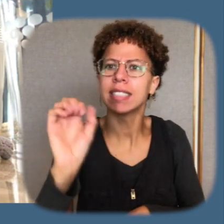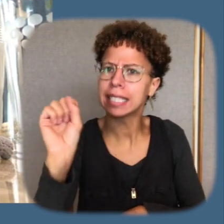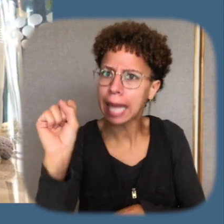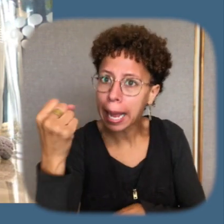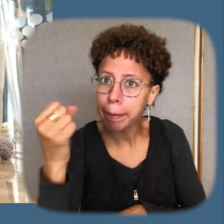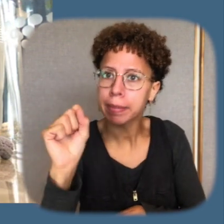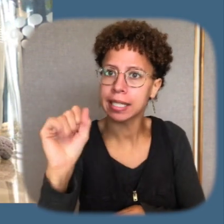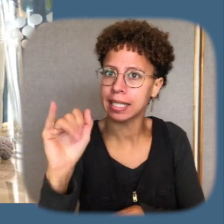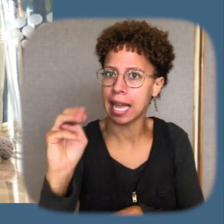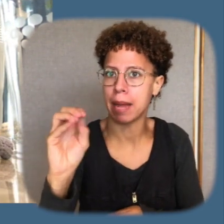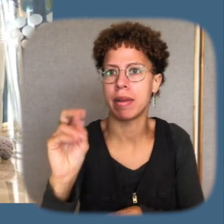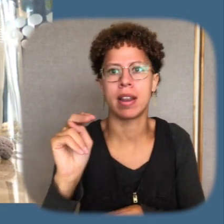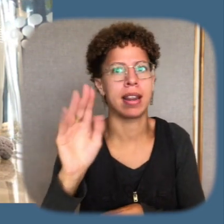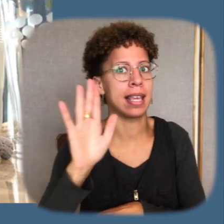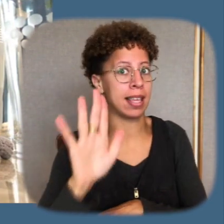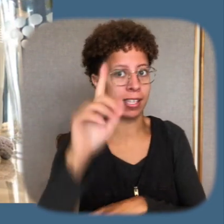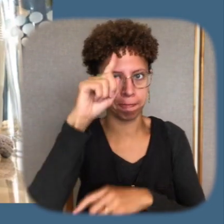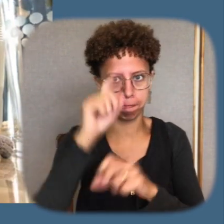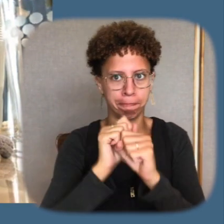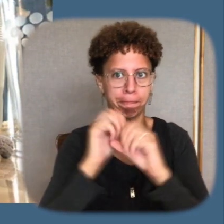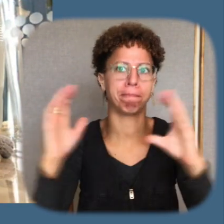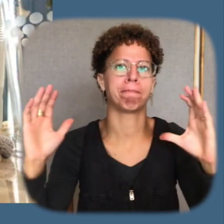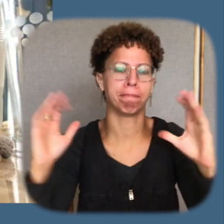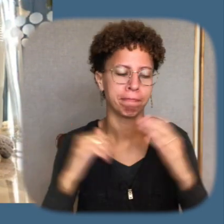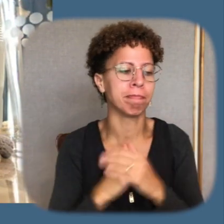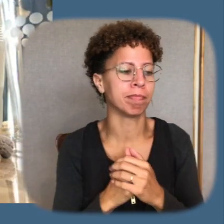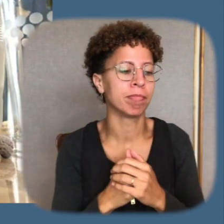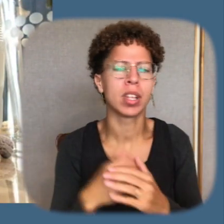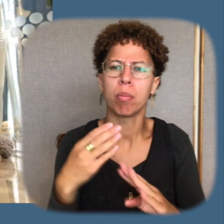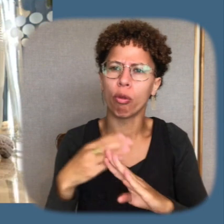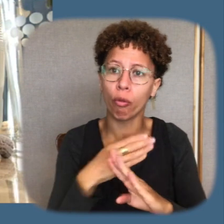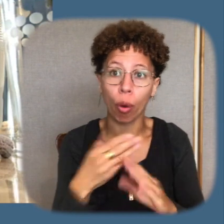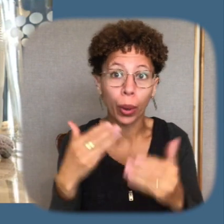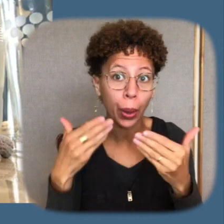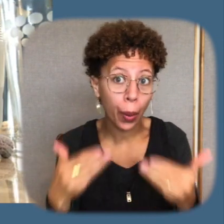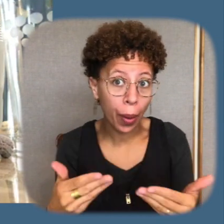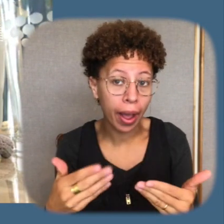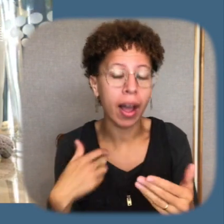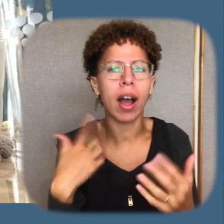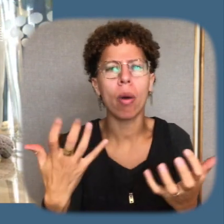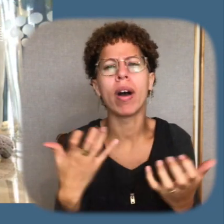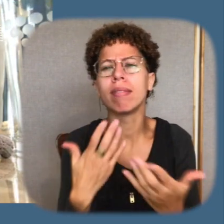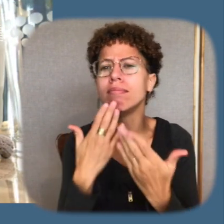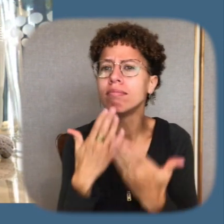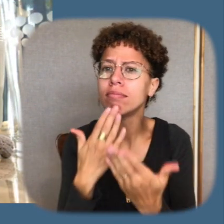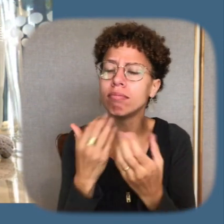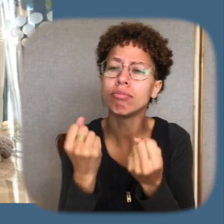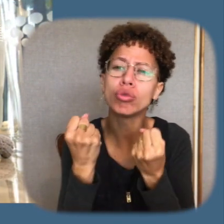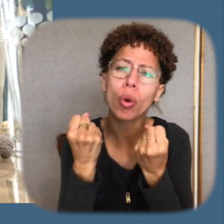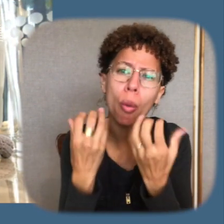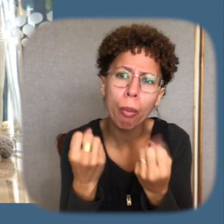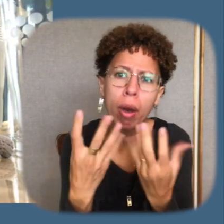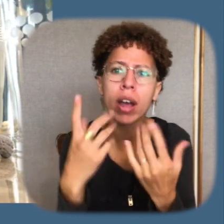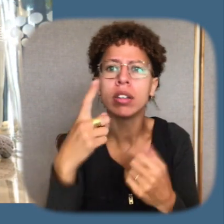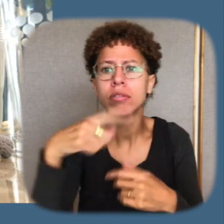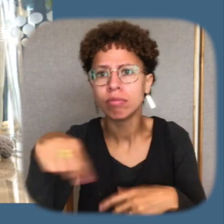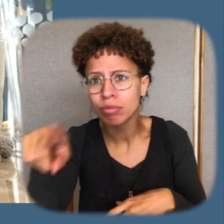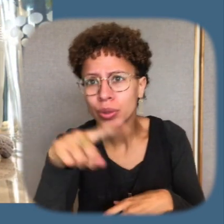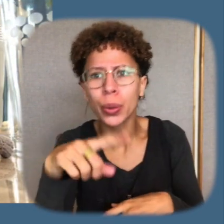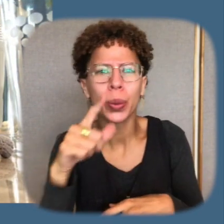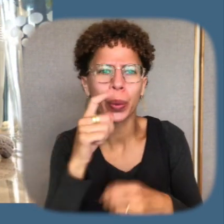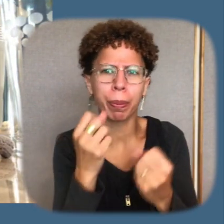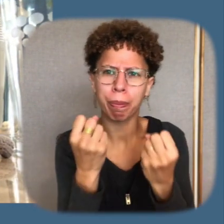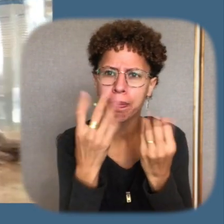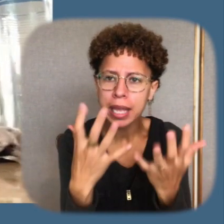idea. So before we get started, I would like to say a huge thank you to everybody who